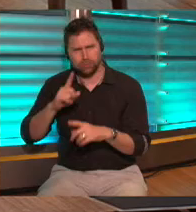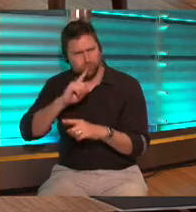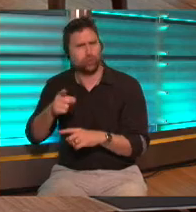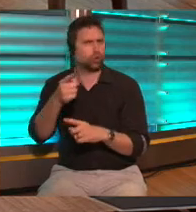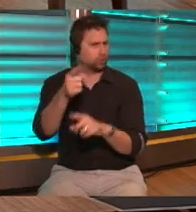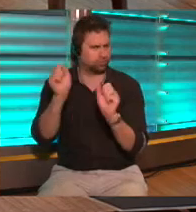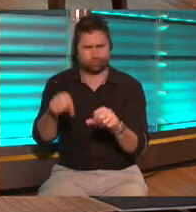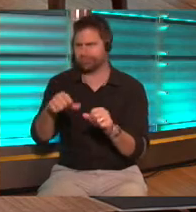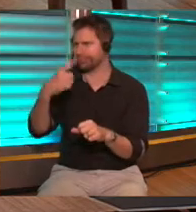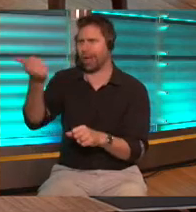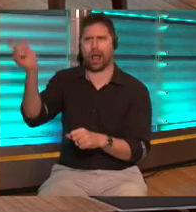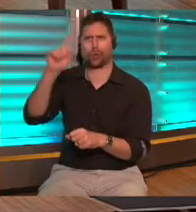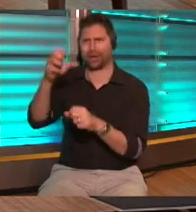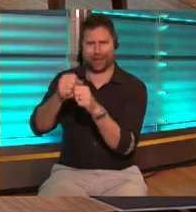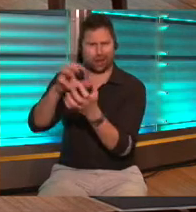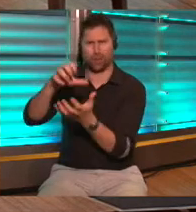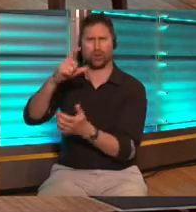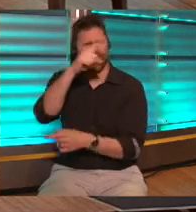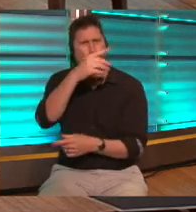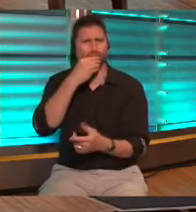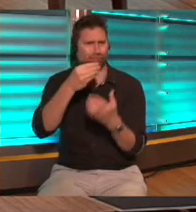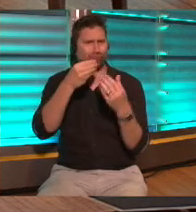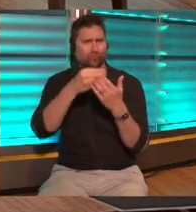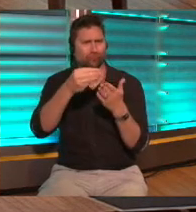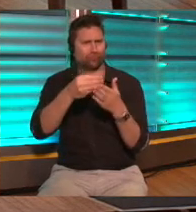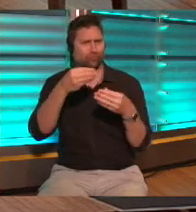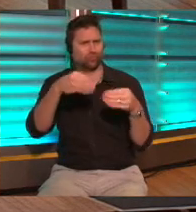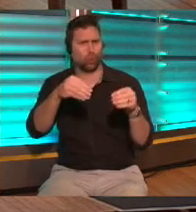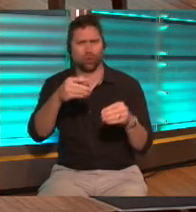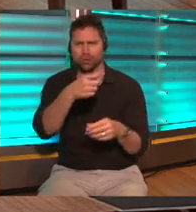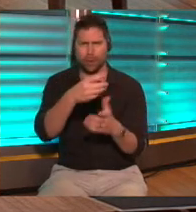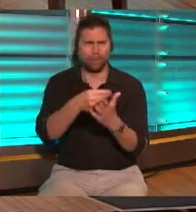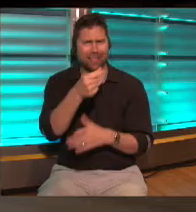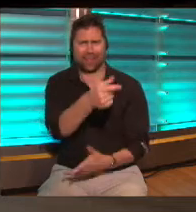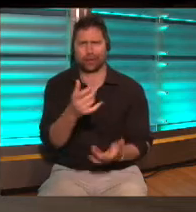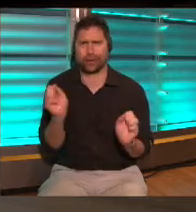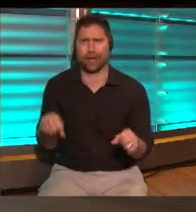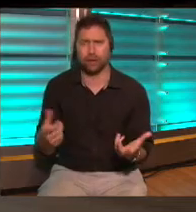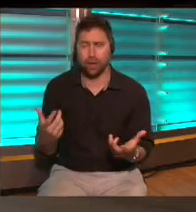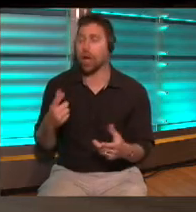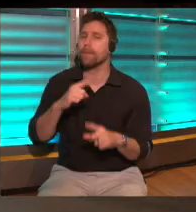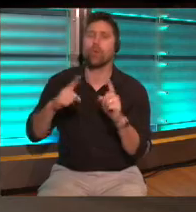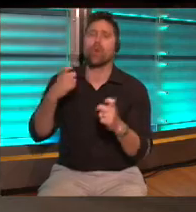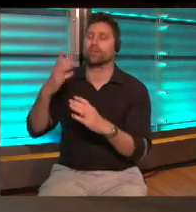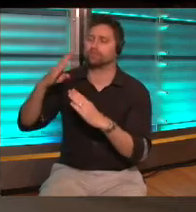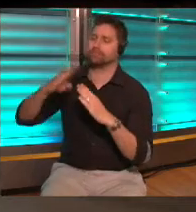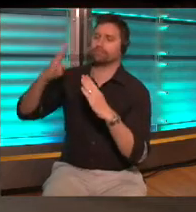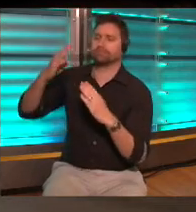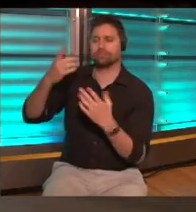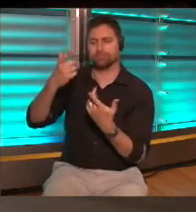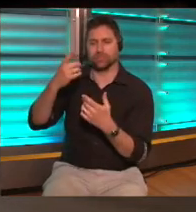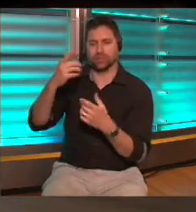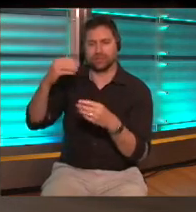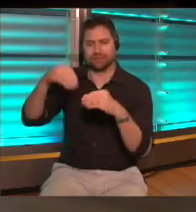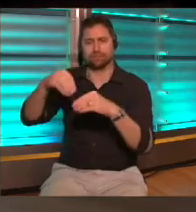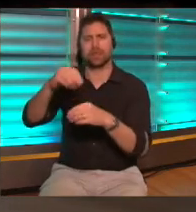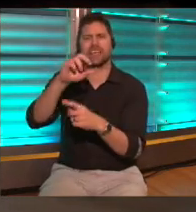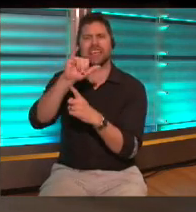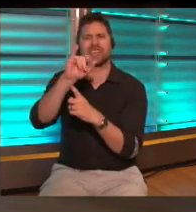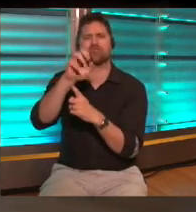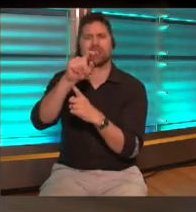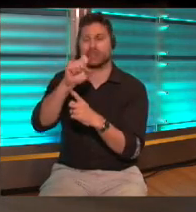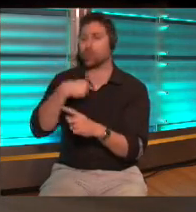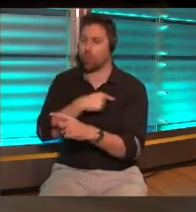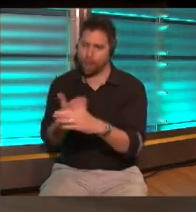cupcakes anywhere these days. You can go to the grocery store and get them. And what we wanted to do was use the very best ingredients and bake fresh every single